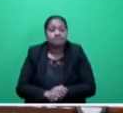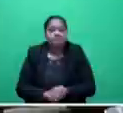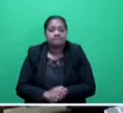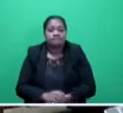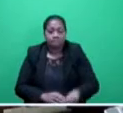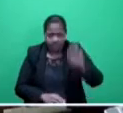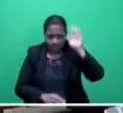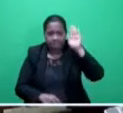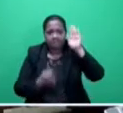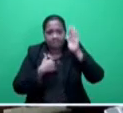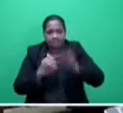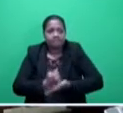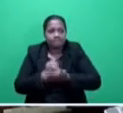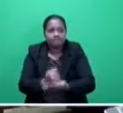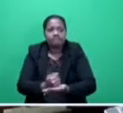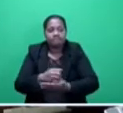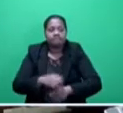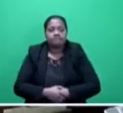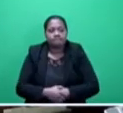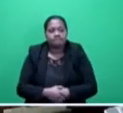Mr. Speaker, sir, I beg to second the motion.